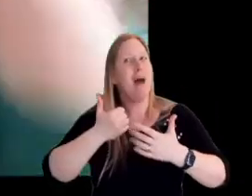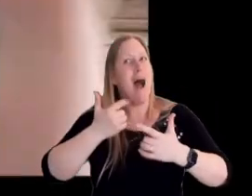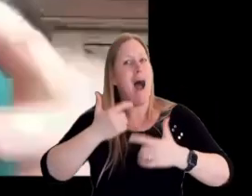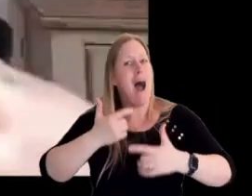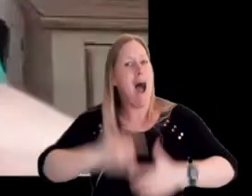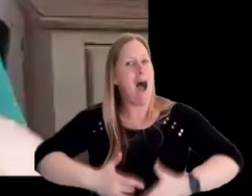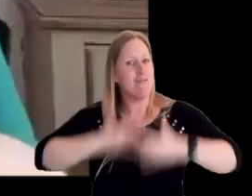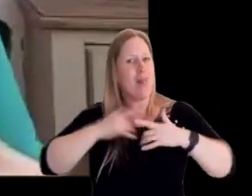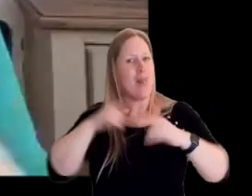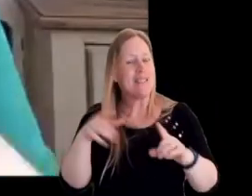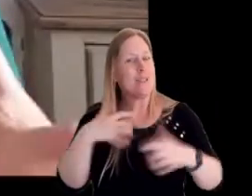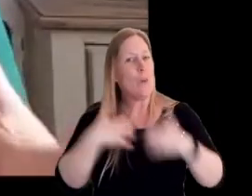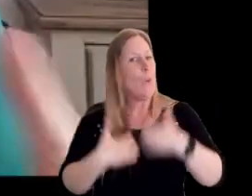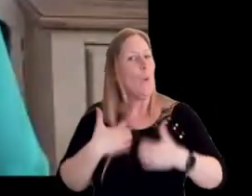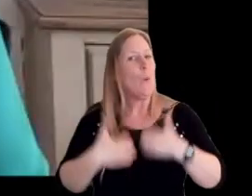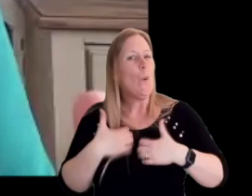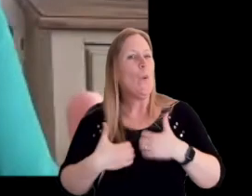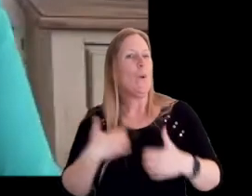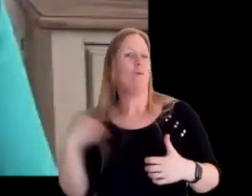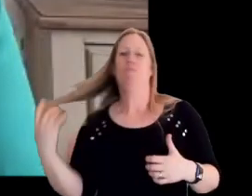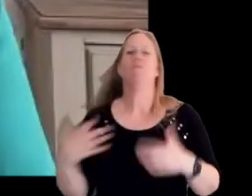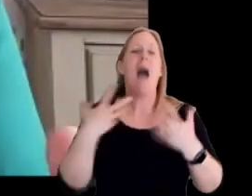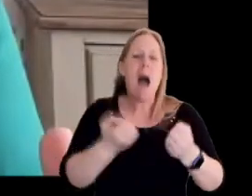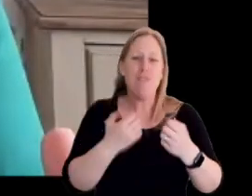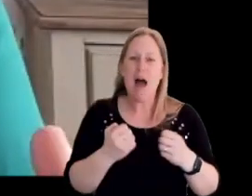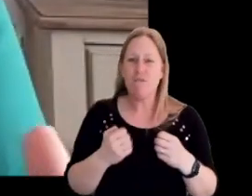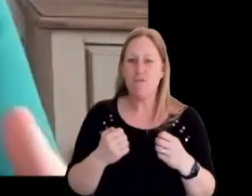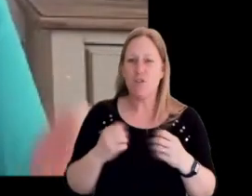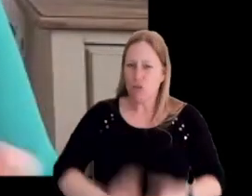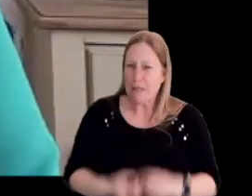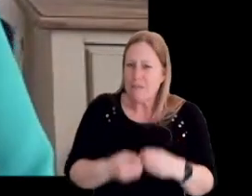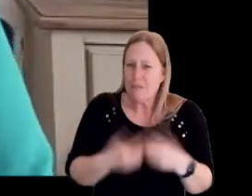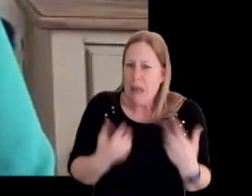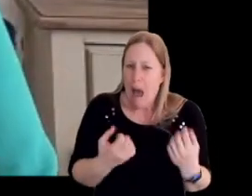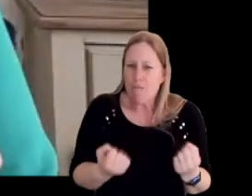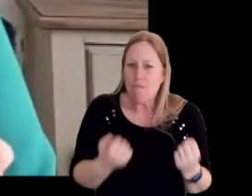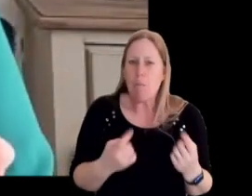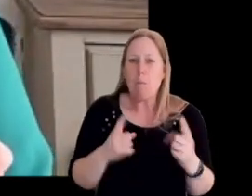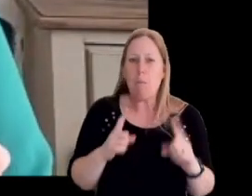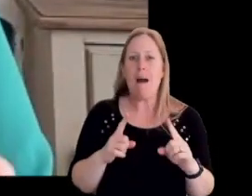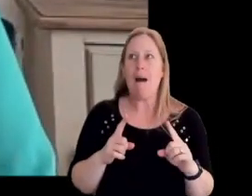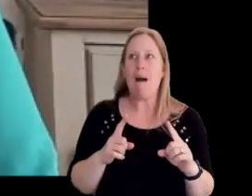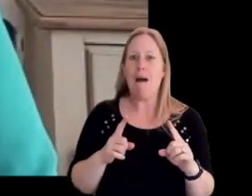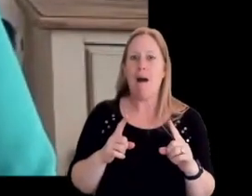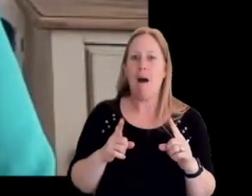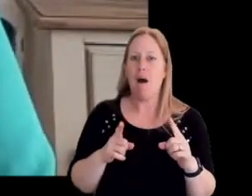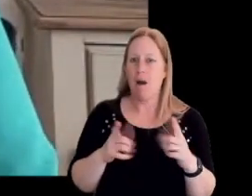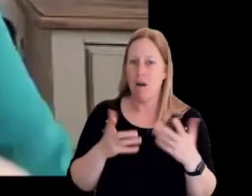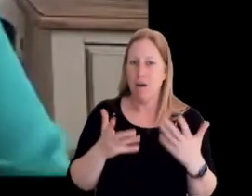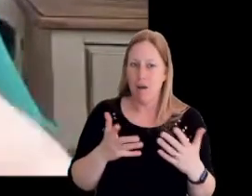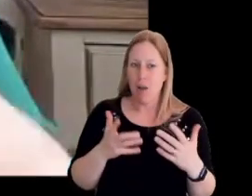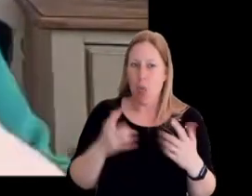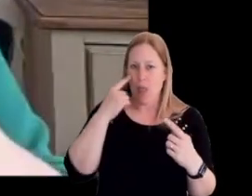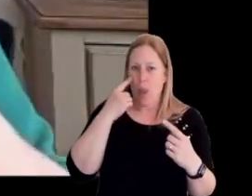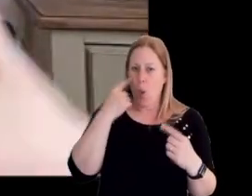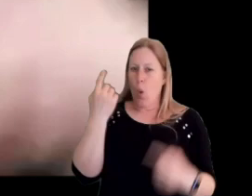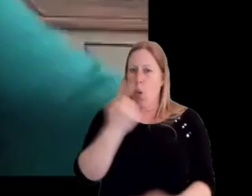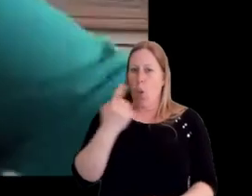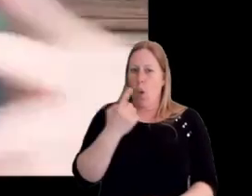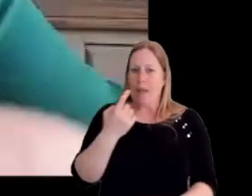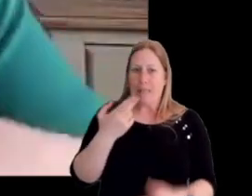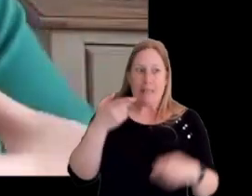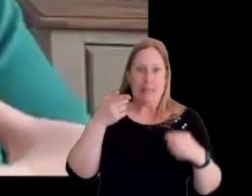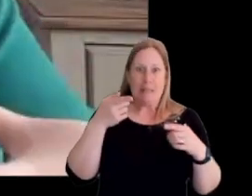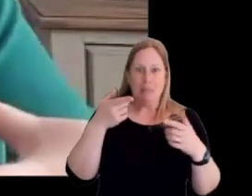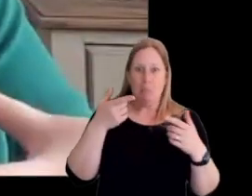it fascinating, and obviously I think there is creativity, but at the same time, yeah, coming back to the